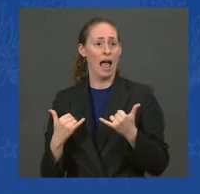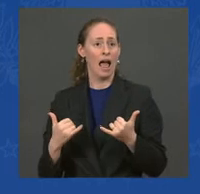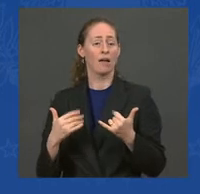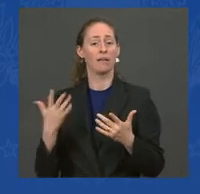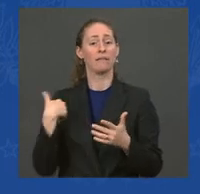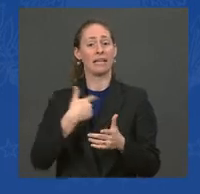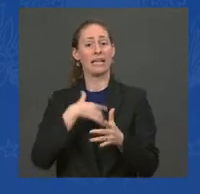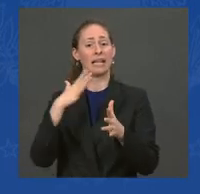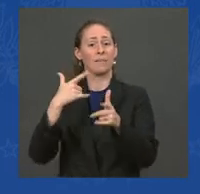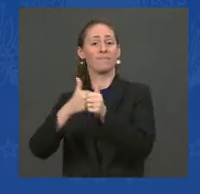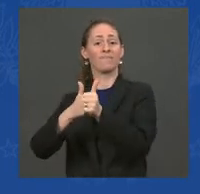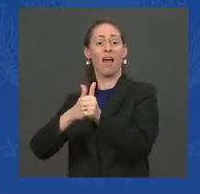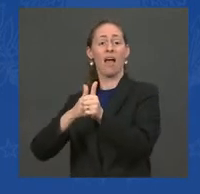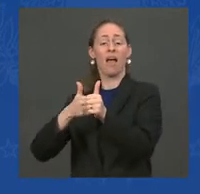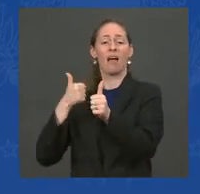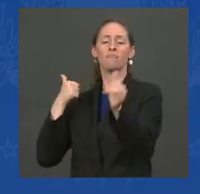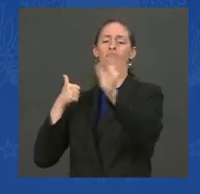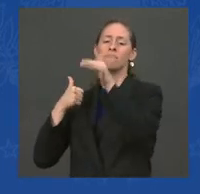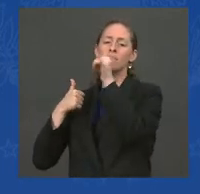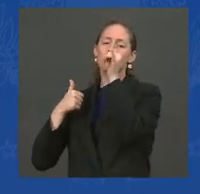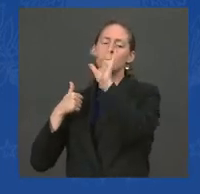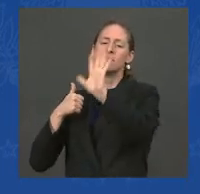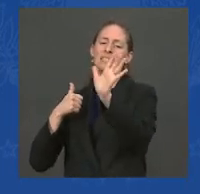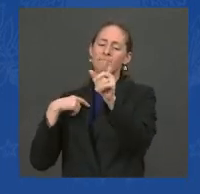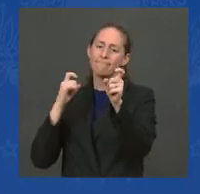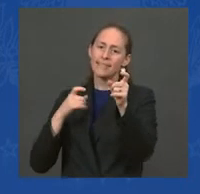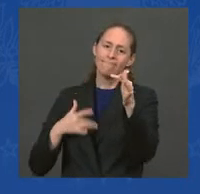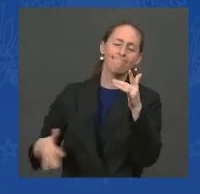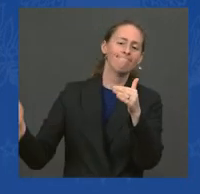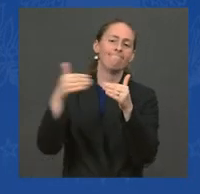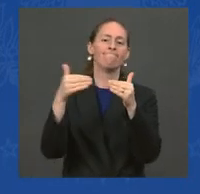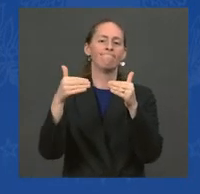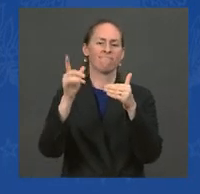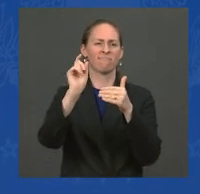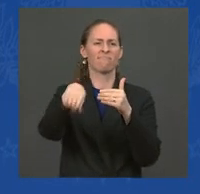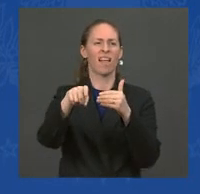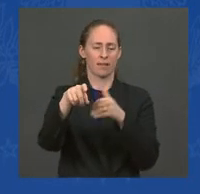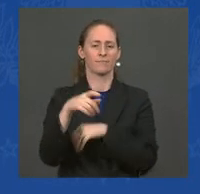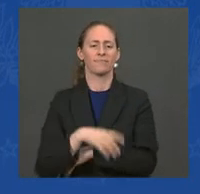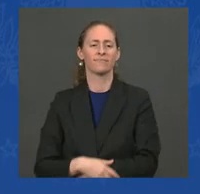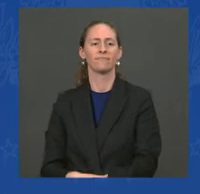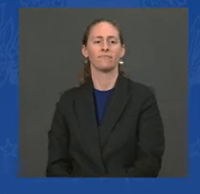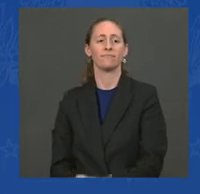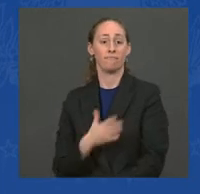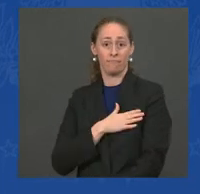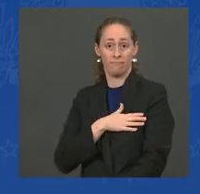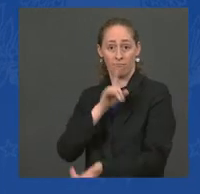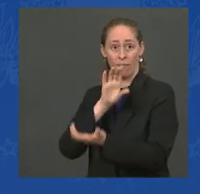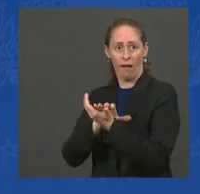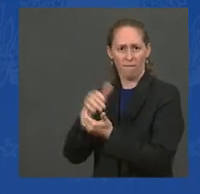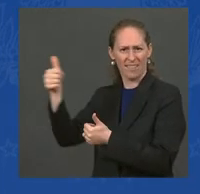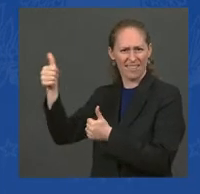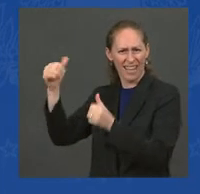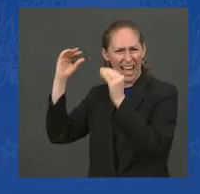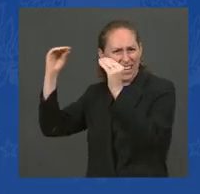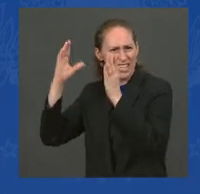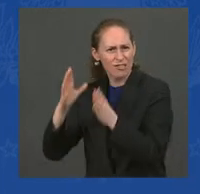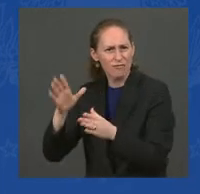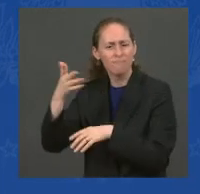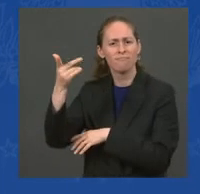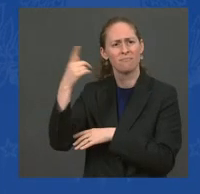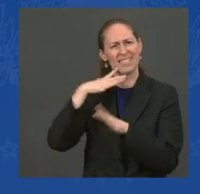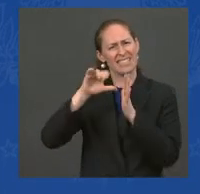time, a professor she is, any country that out-educates us is going to out-compete us. The work of our time is to